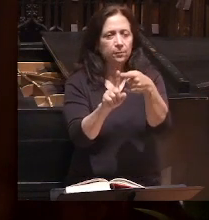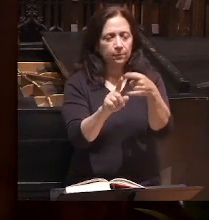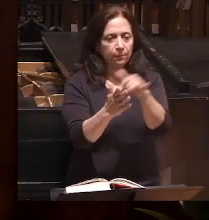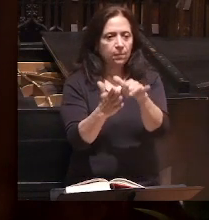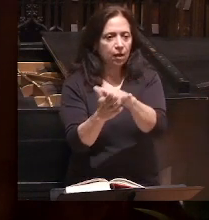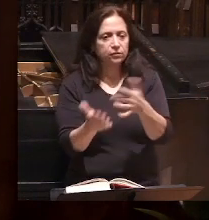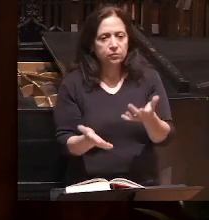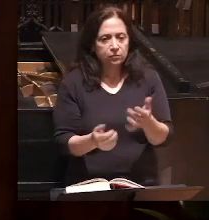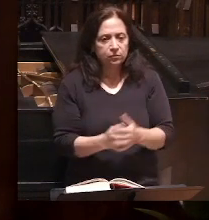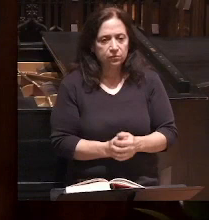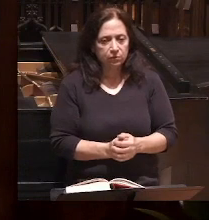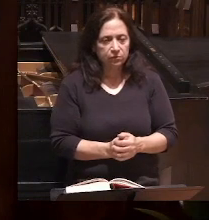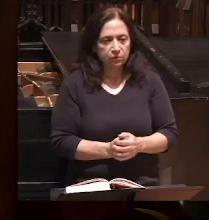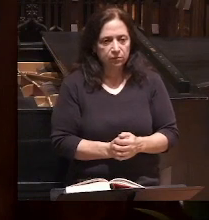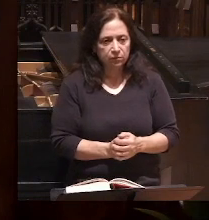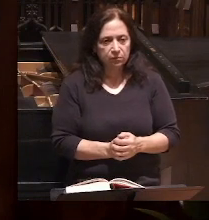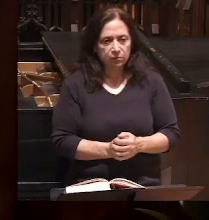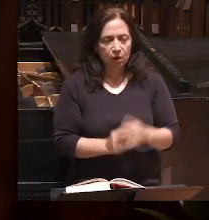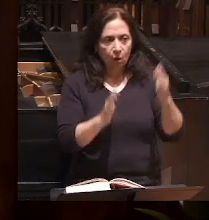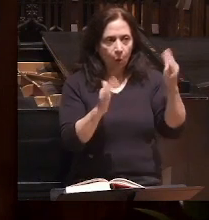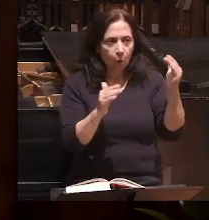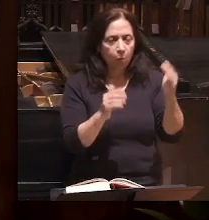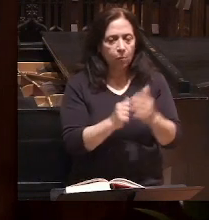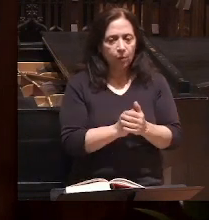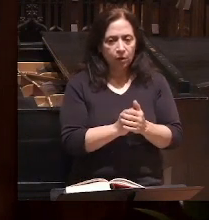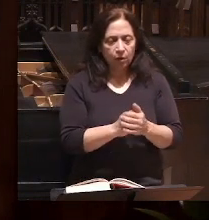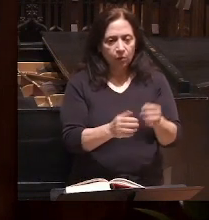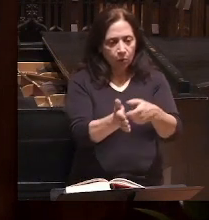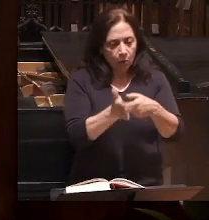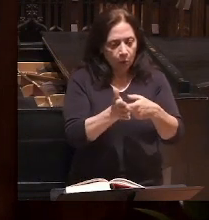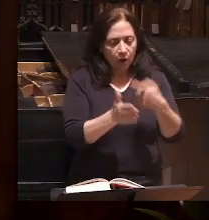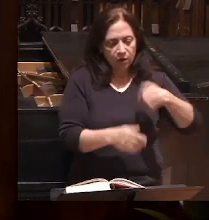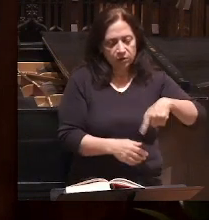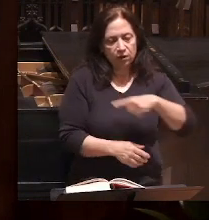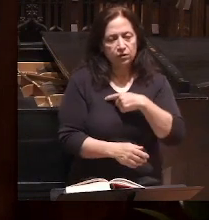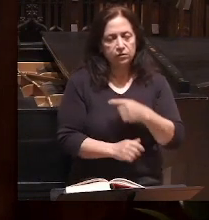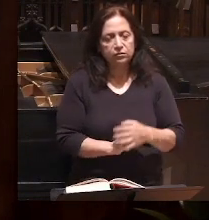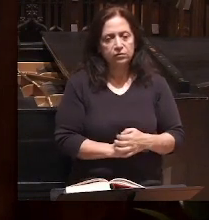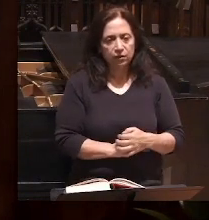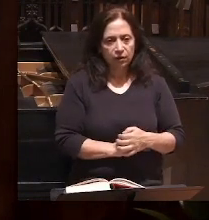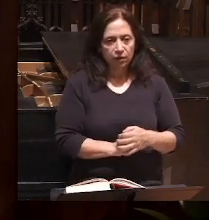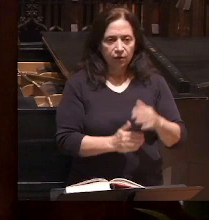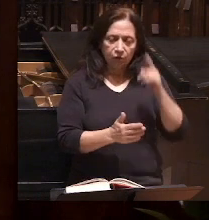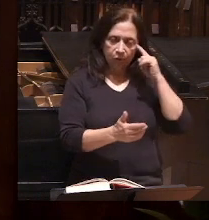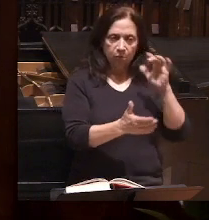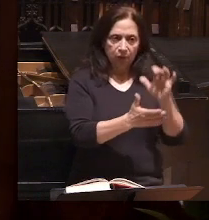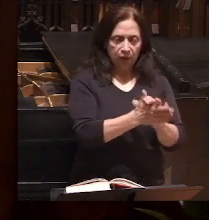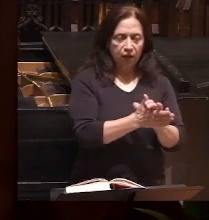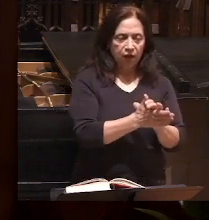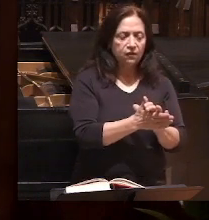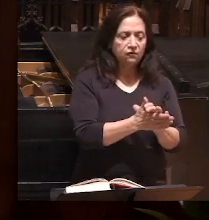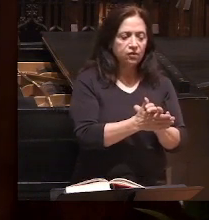impossible dreams, a hope that requires us to believe that